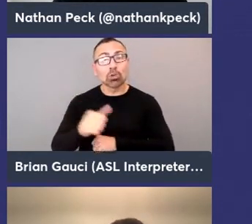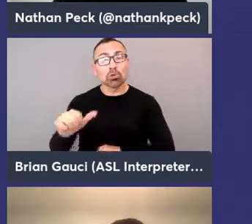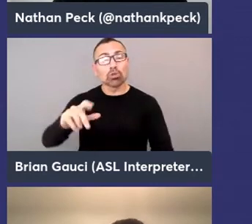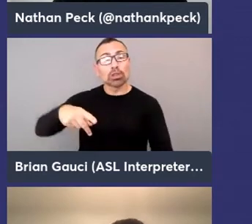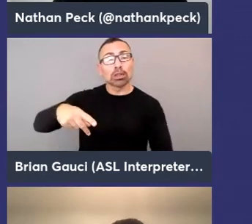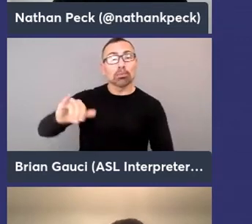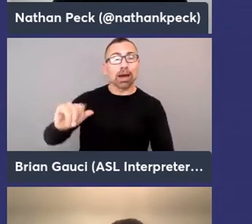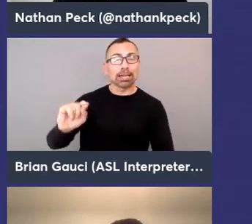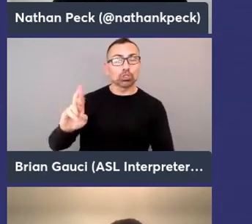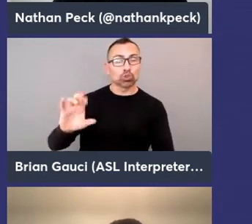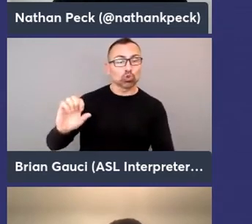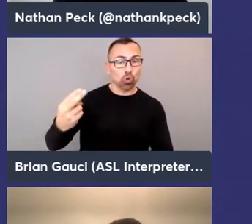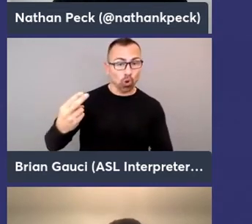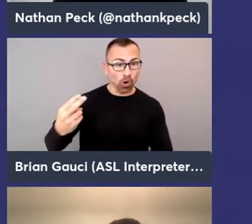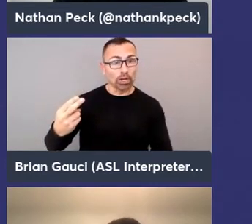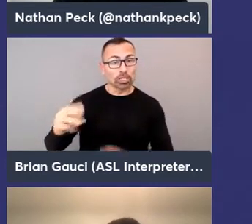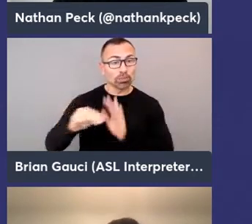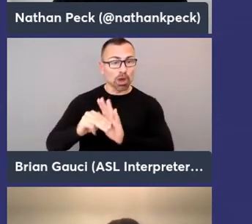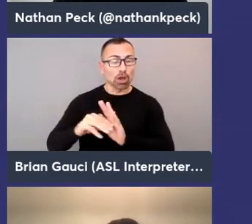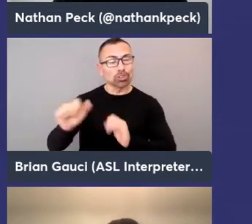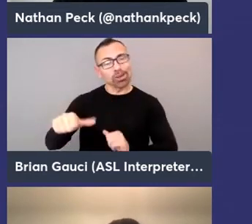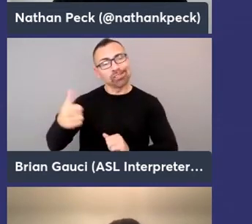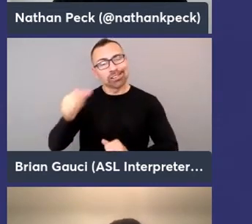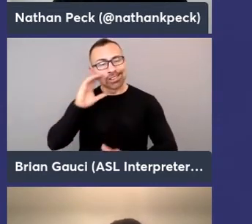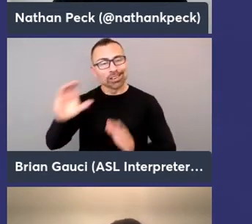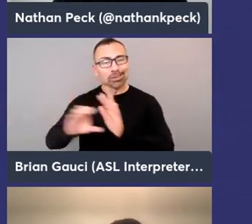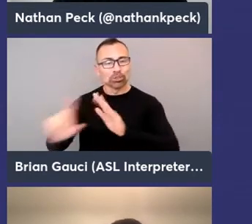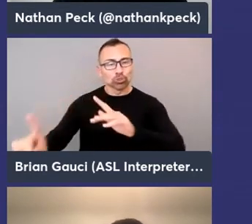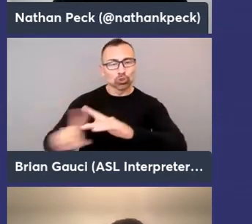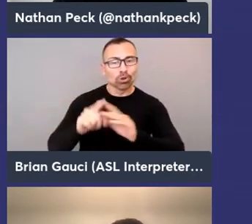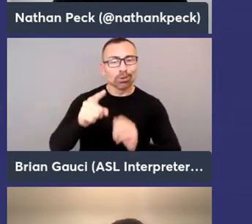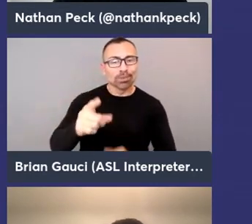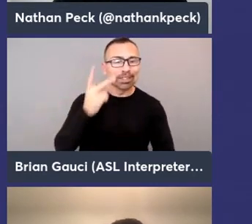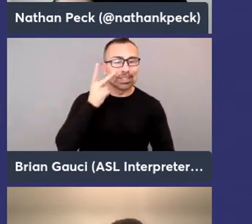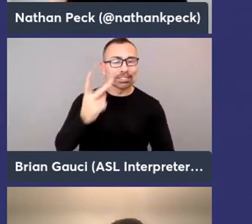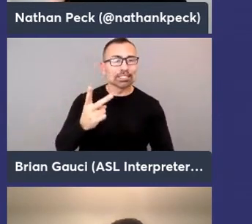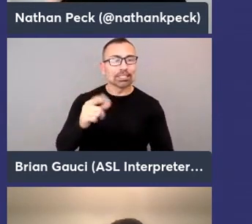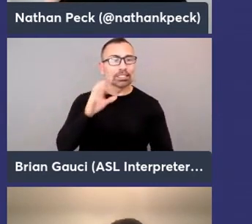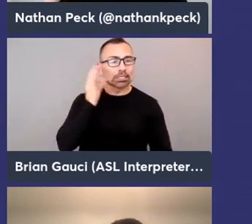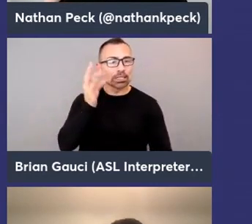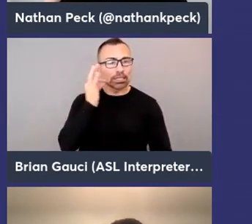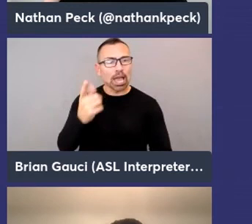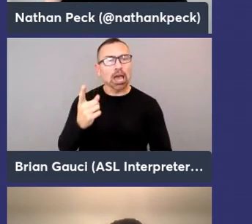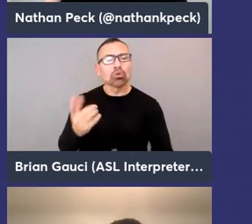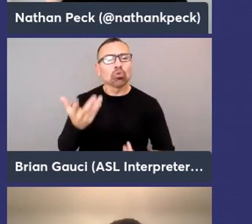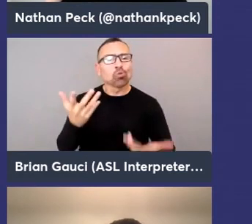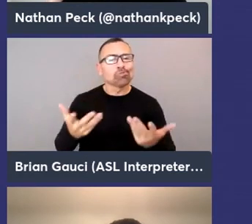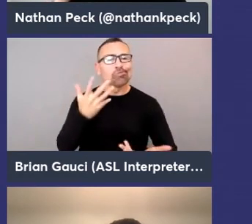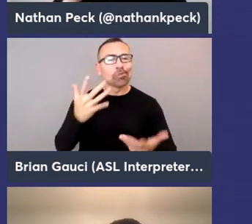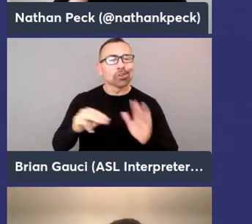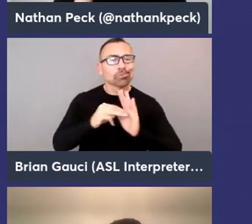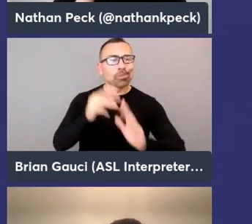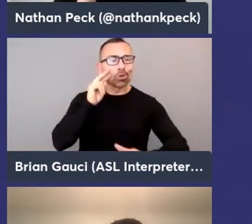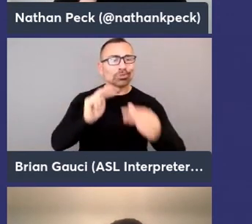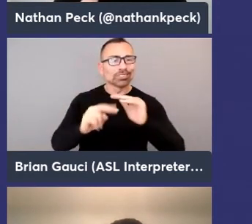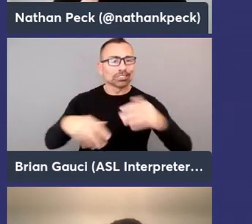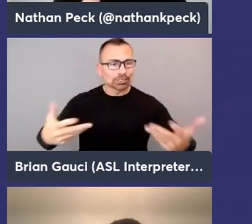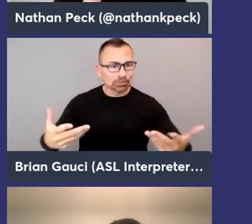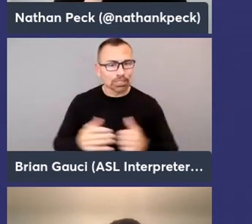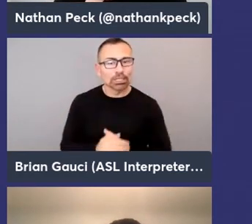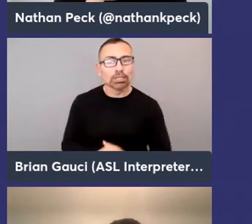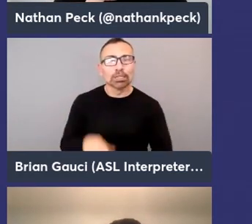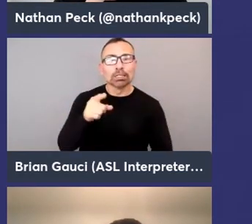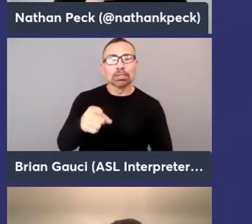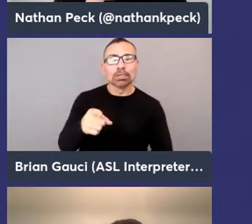In this case, we send a cat image and we see what the model predictions are. In this case, it identified it